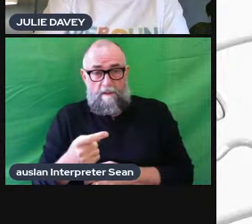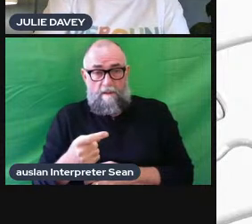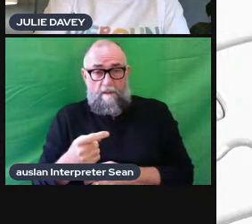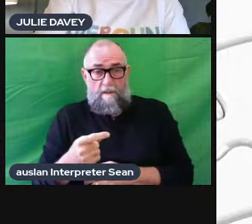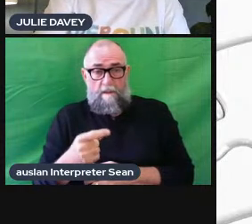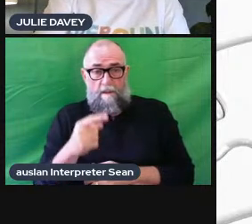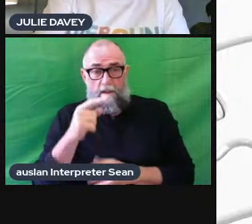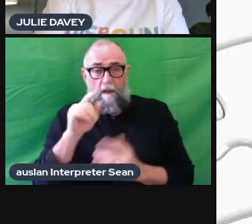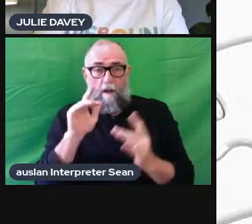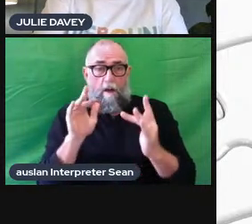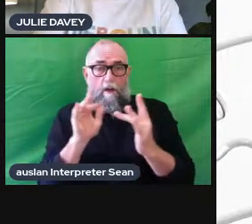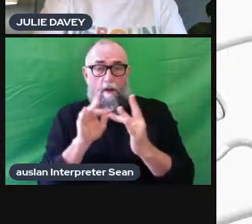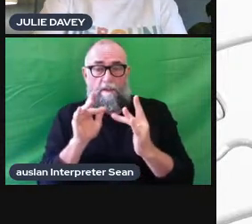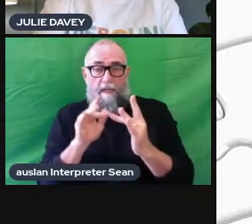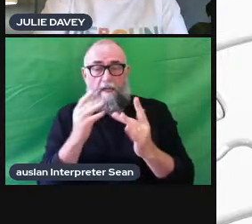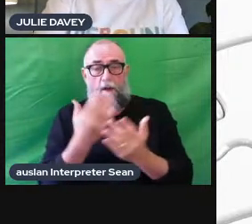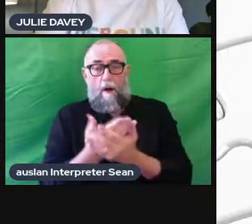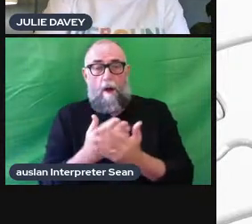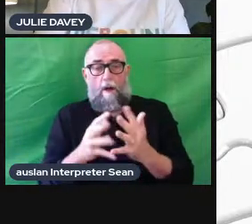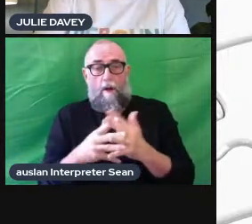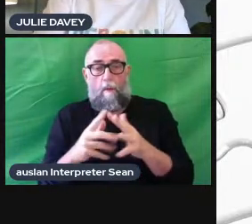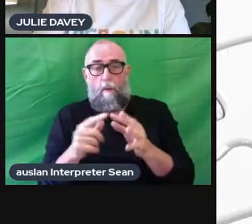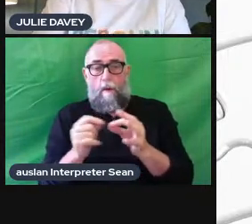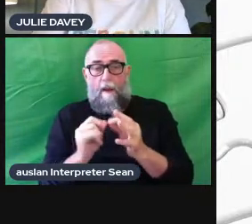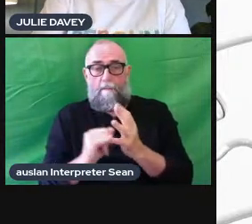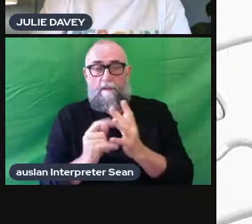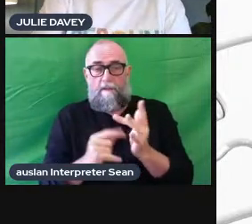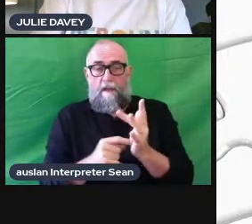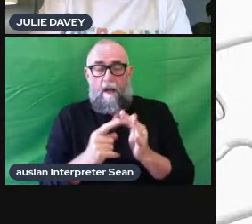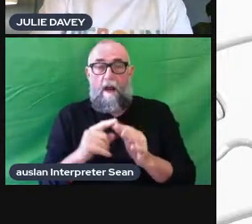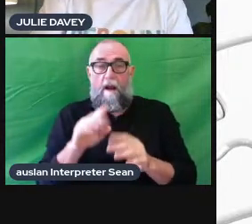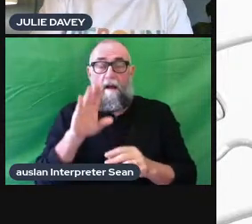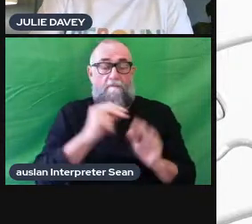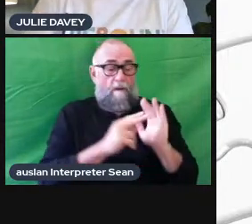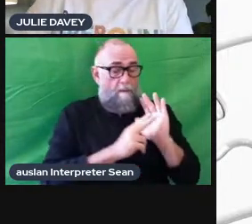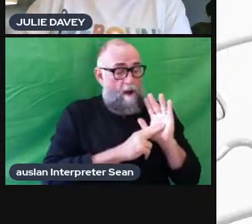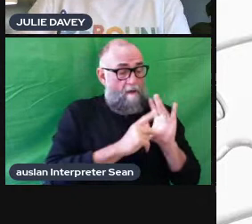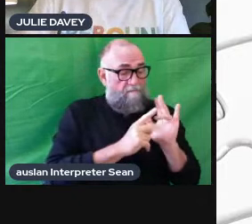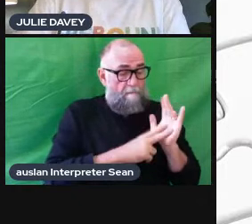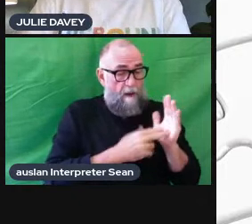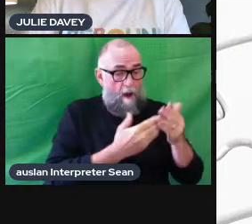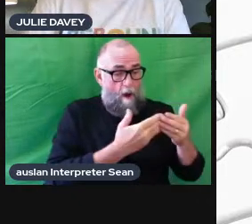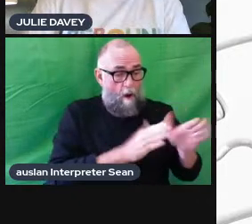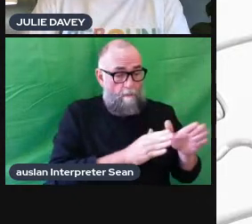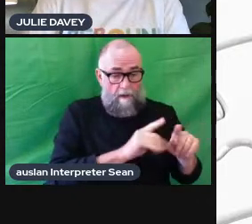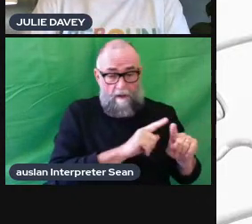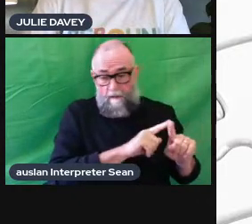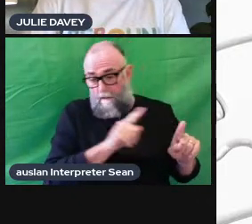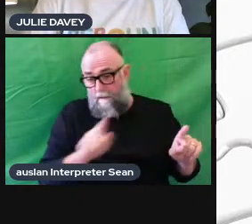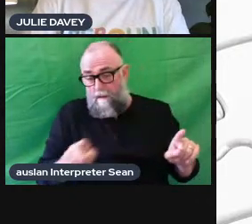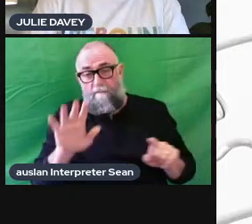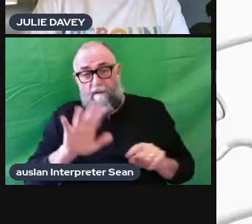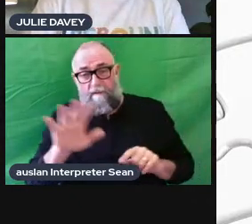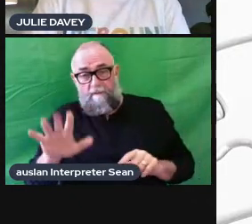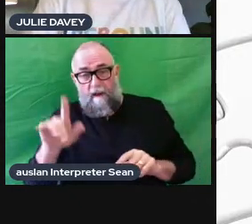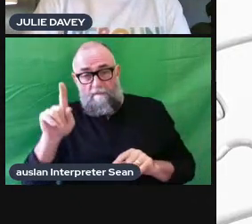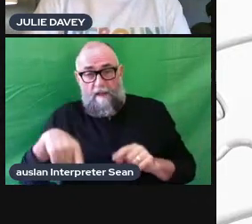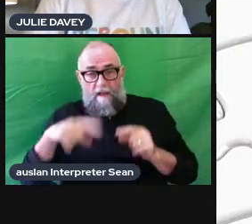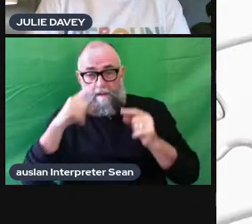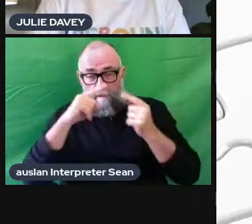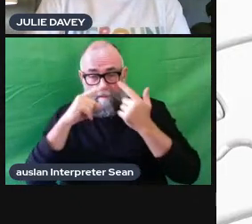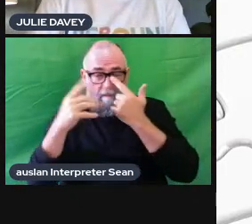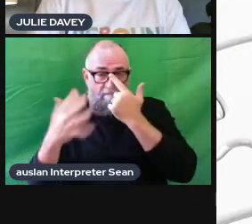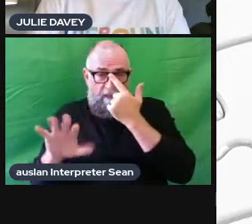contacts with the website since November, so that's a pretty good start. The authentic partnerships between consumers and